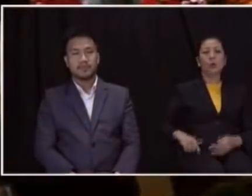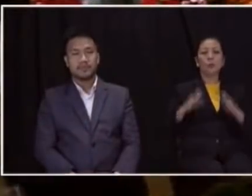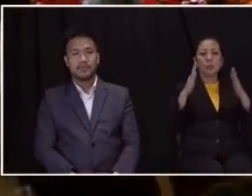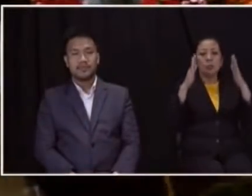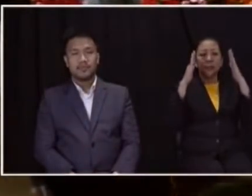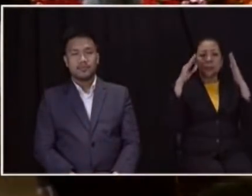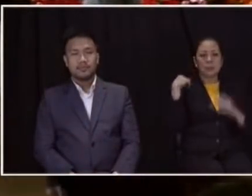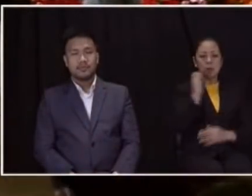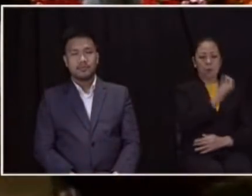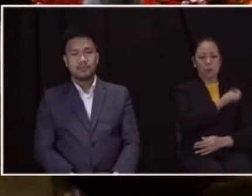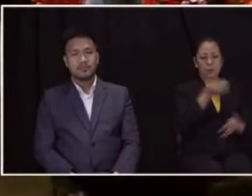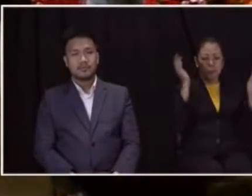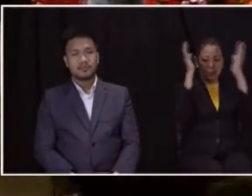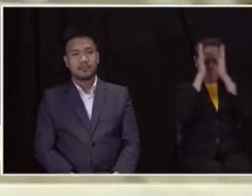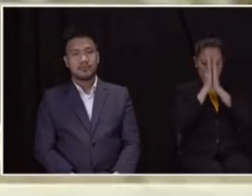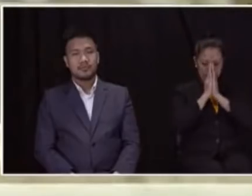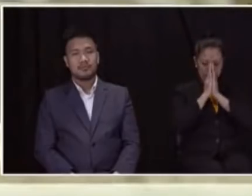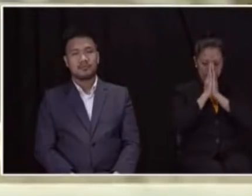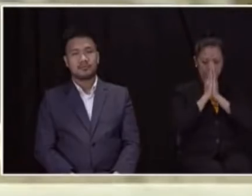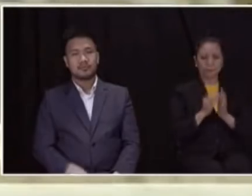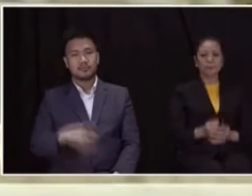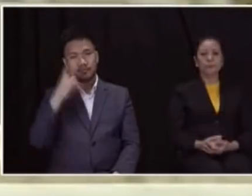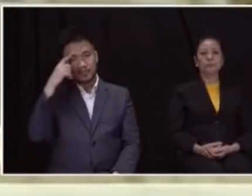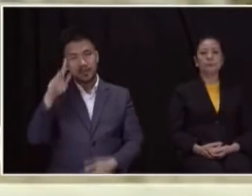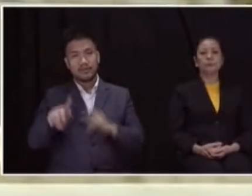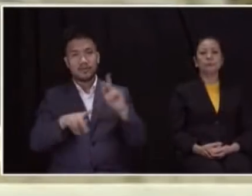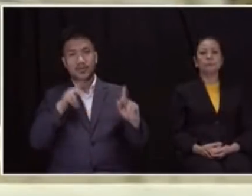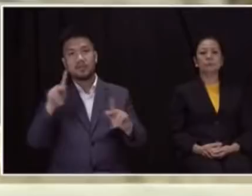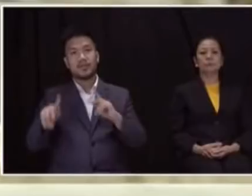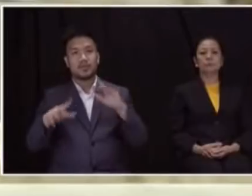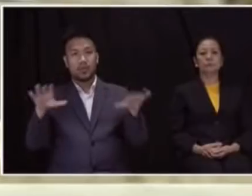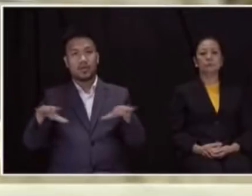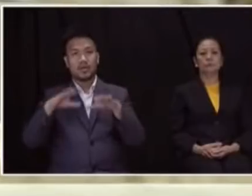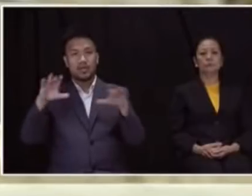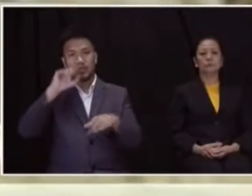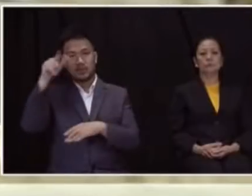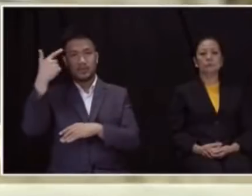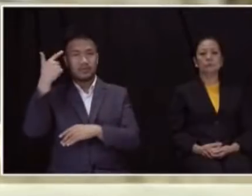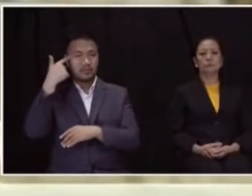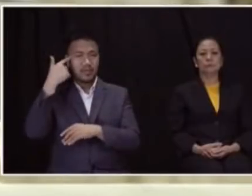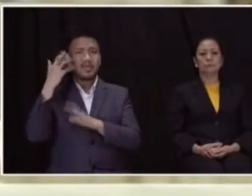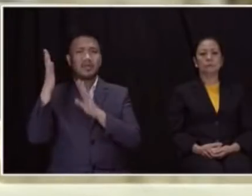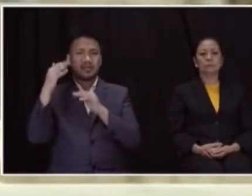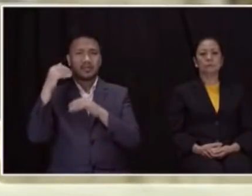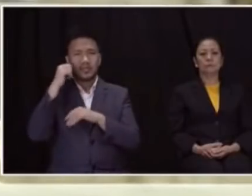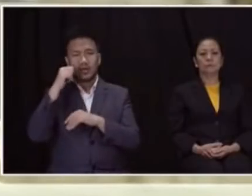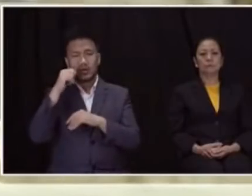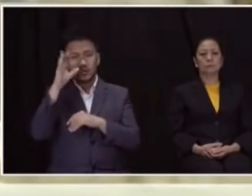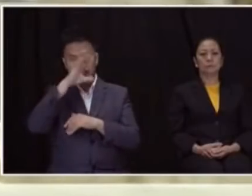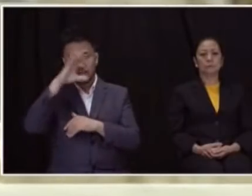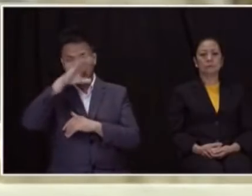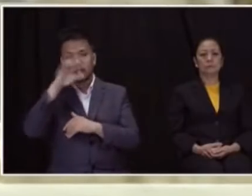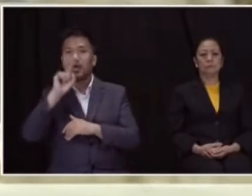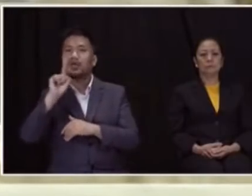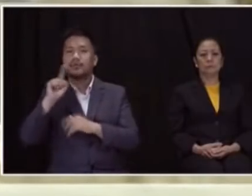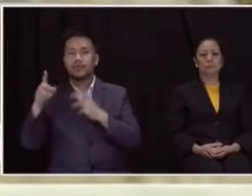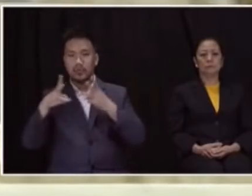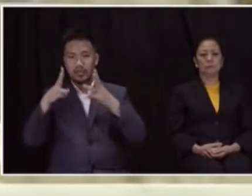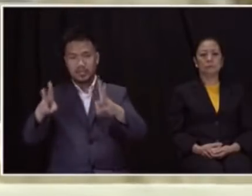hear our prayer. For those who hold public office, that they may always seek the ways